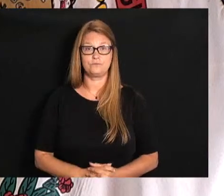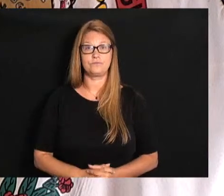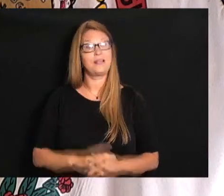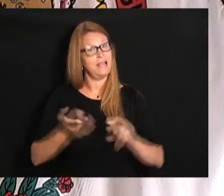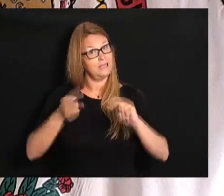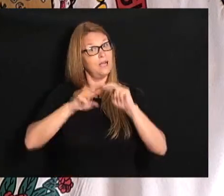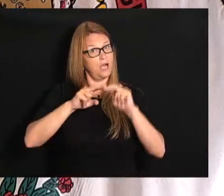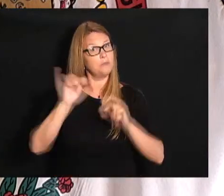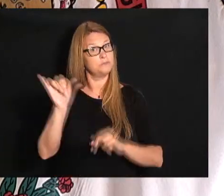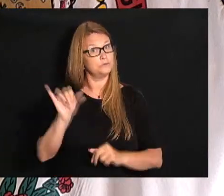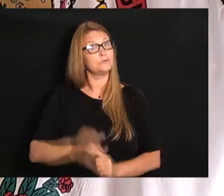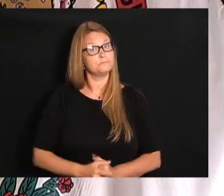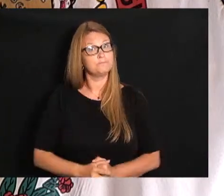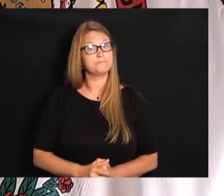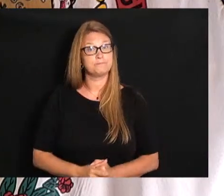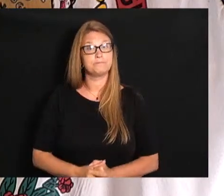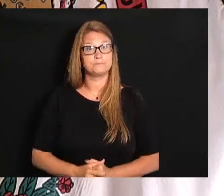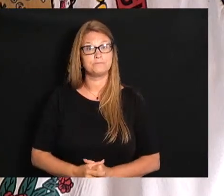little bit too.